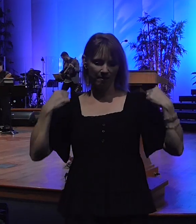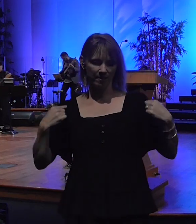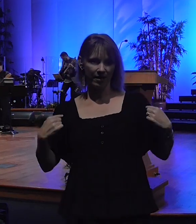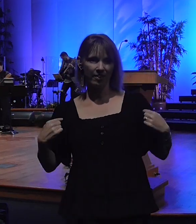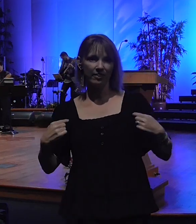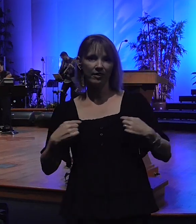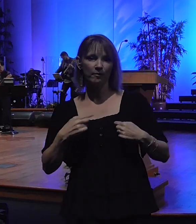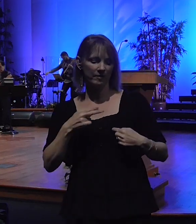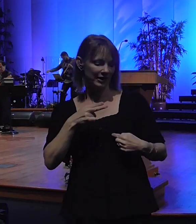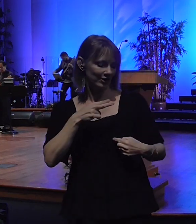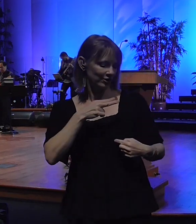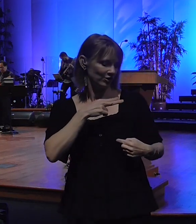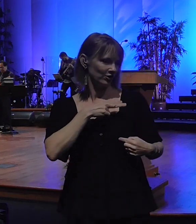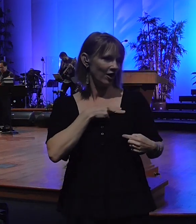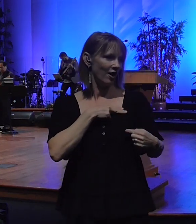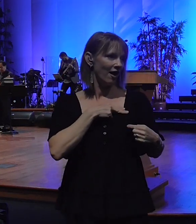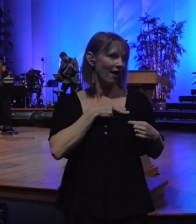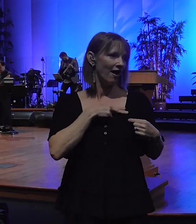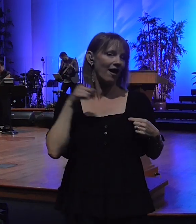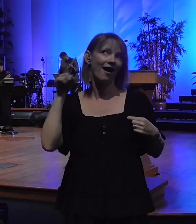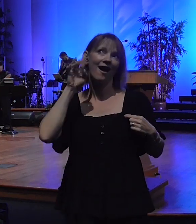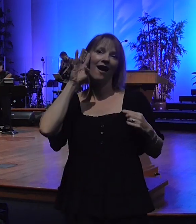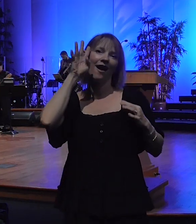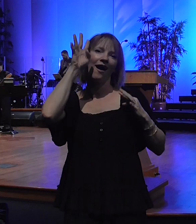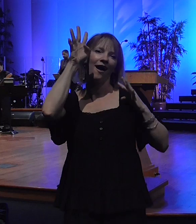on the picture.